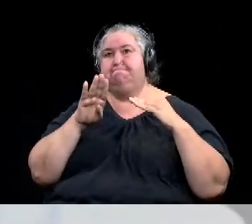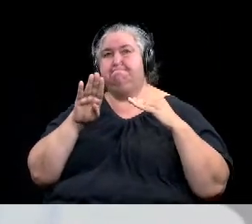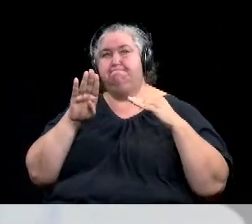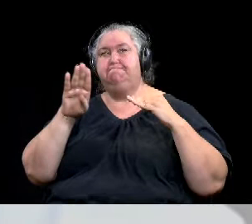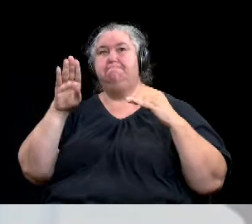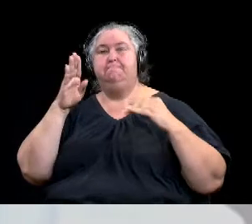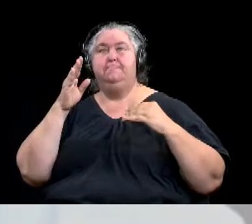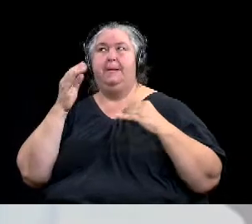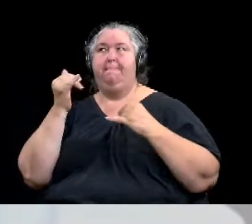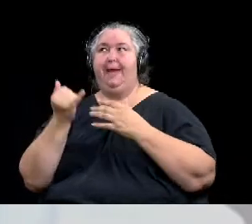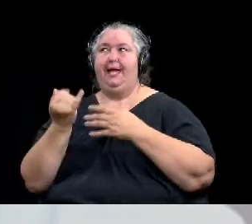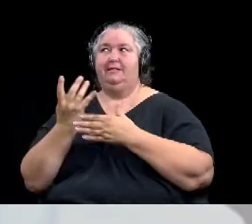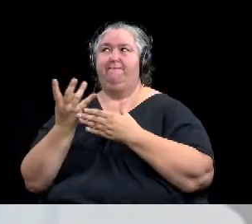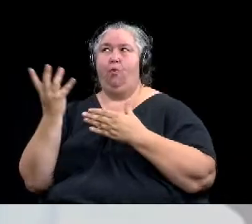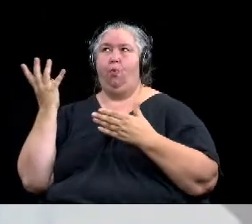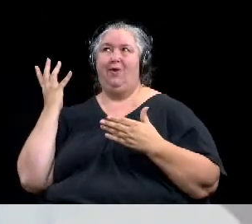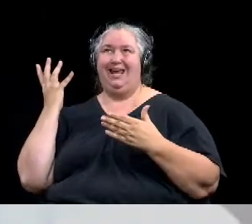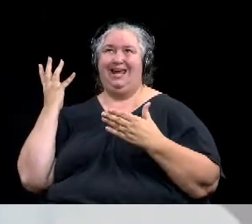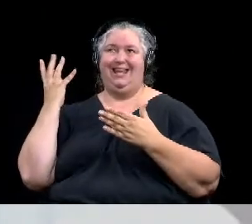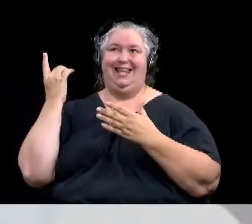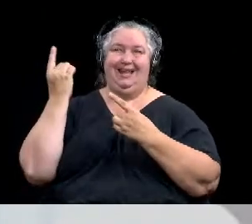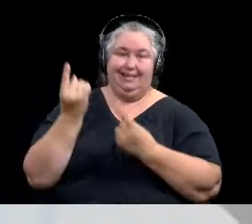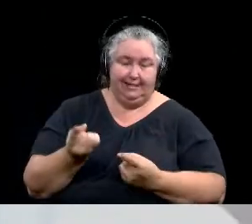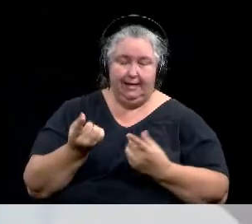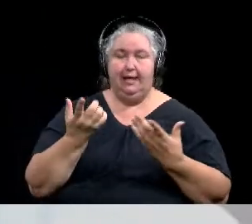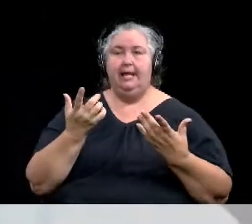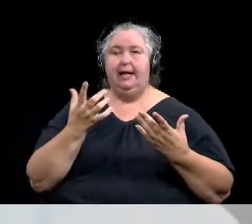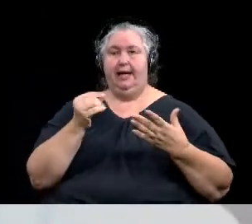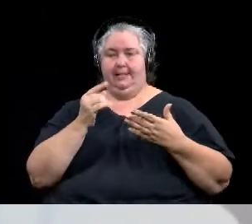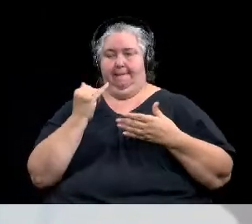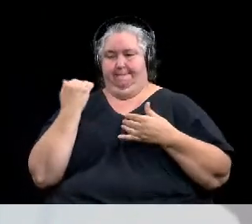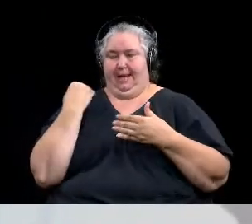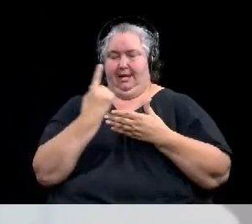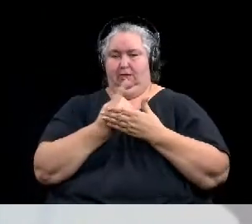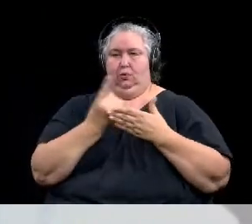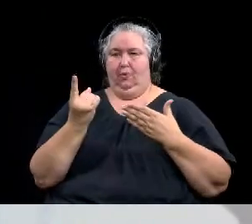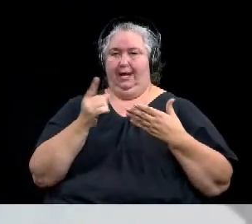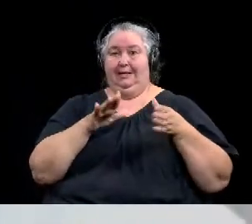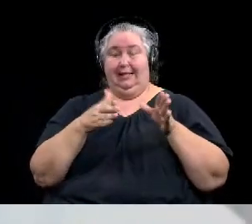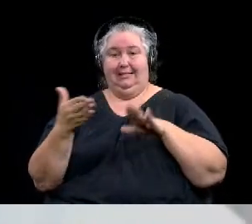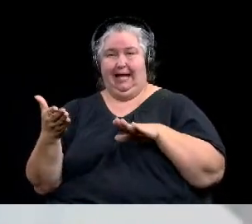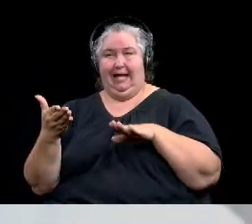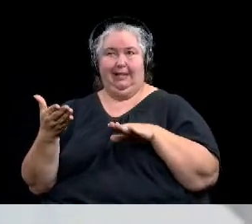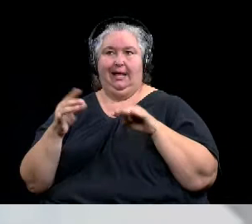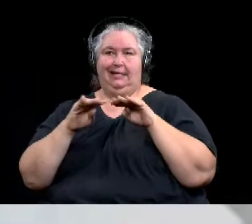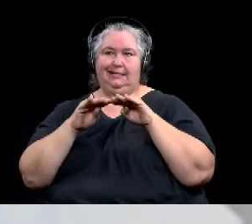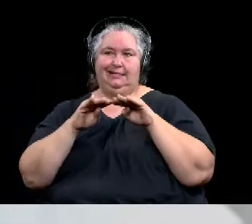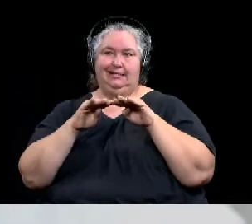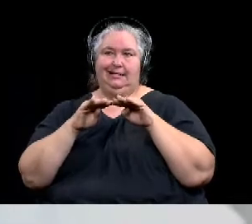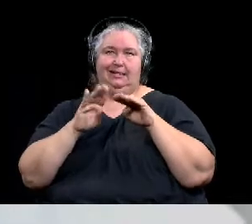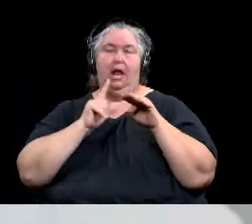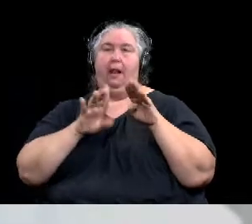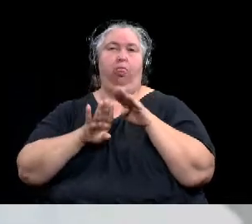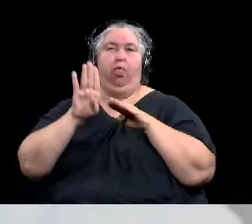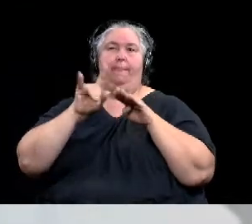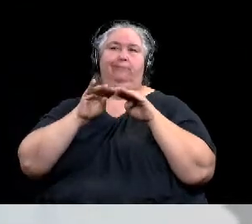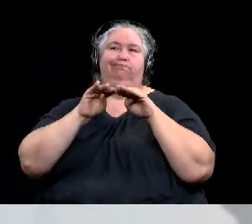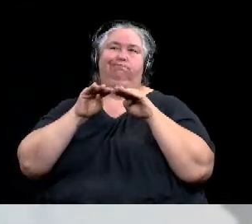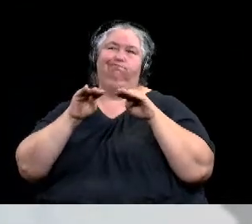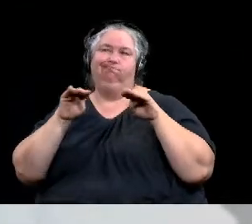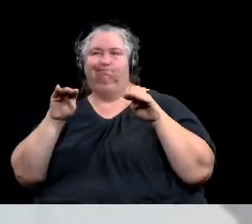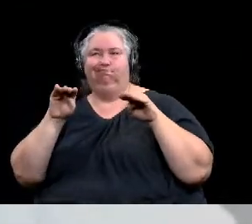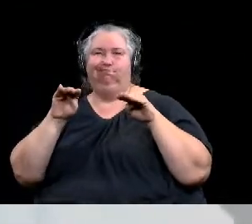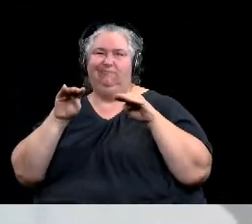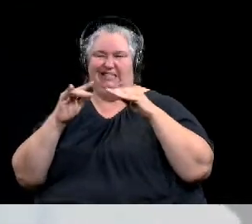past week, the rate of fatalities has leveled out right about 700, just shy